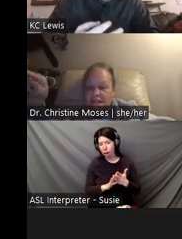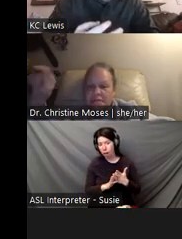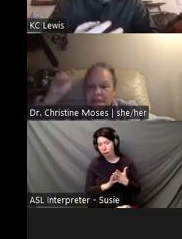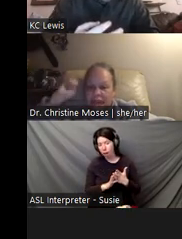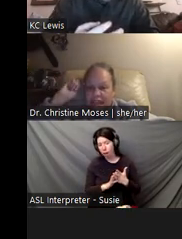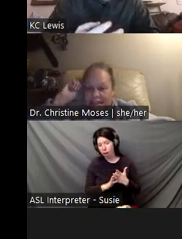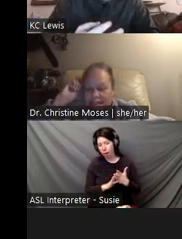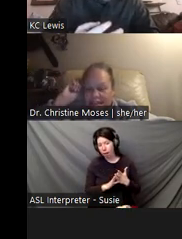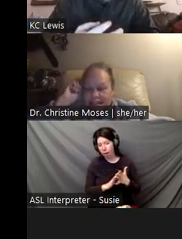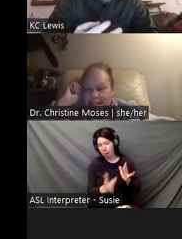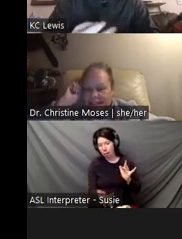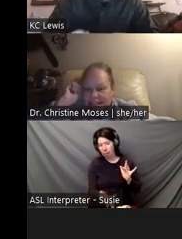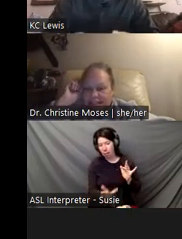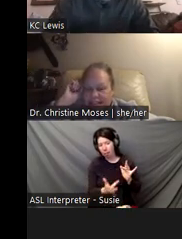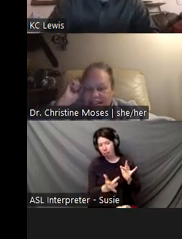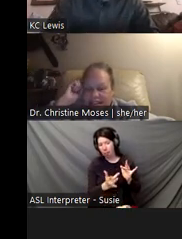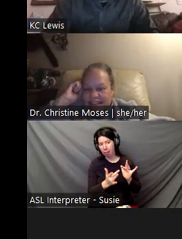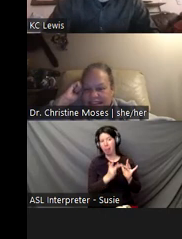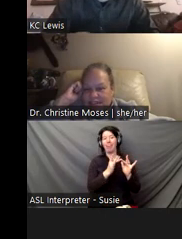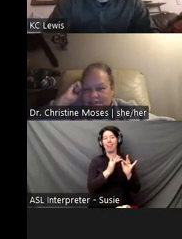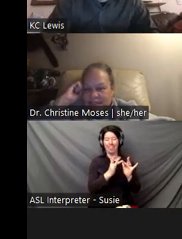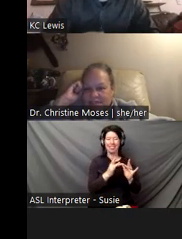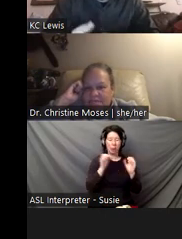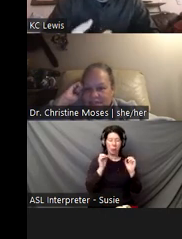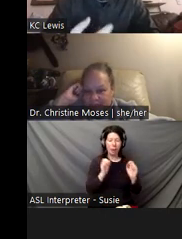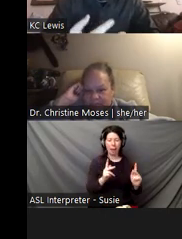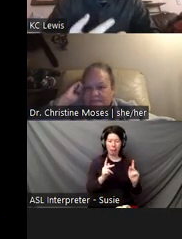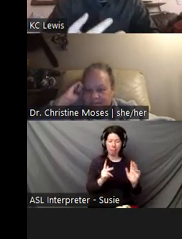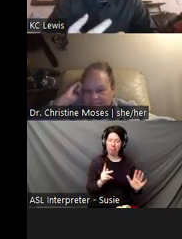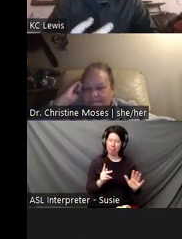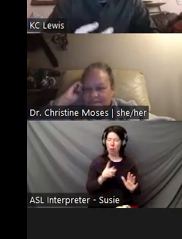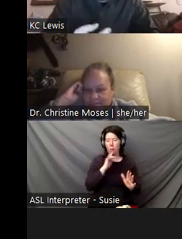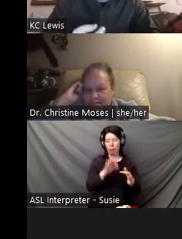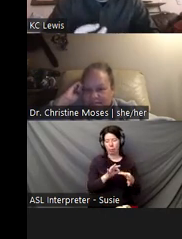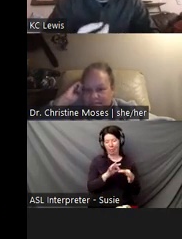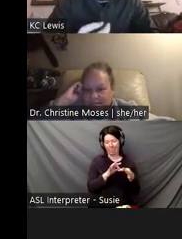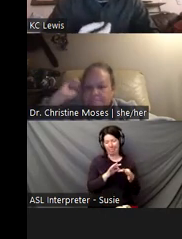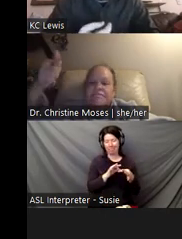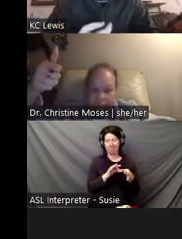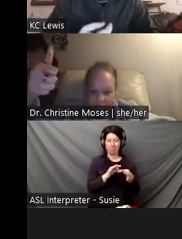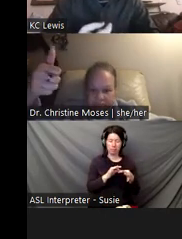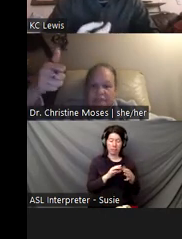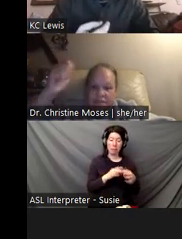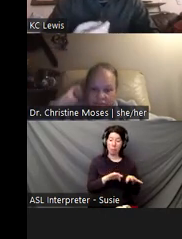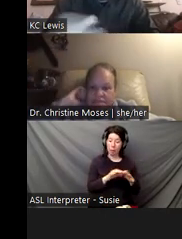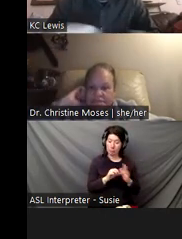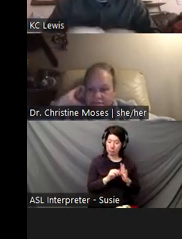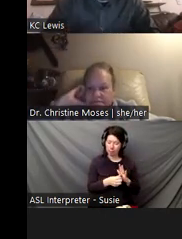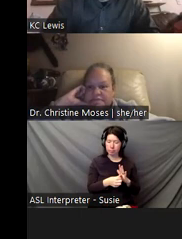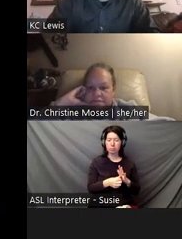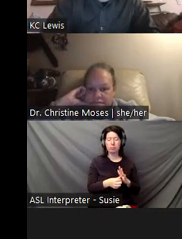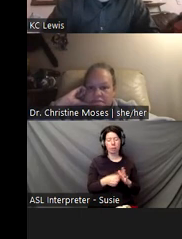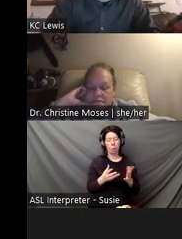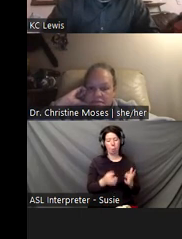You're just coming back. Okay. The relevant thing, I think, is just the purpose of all of this is so the committee can make